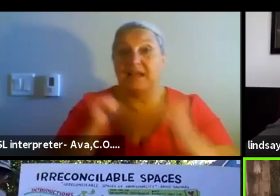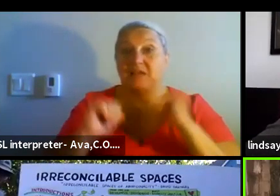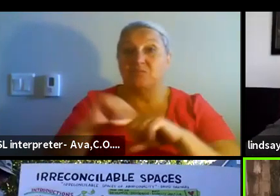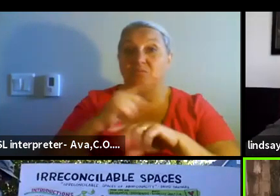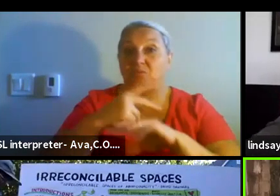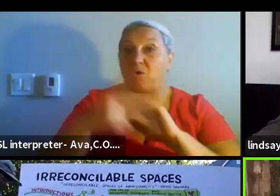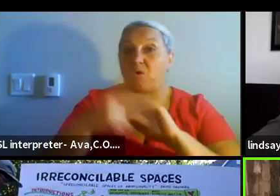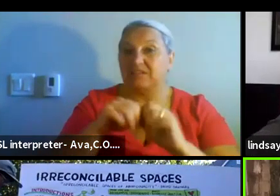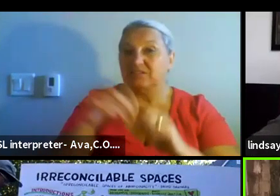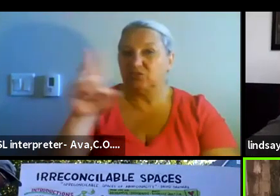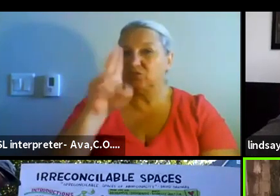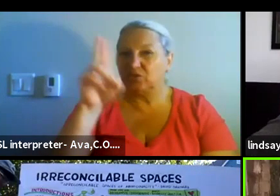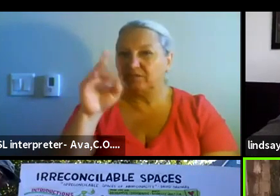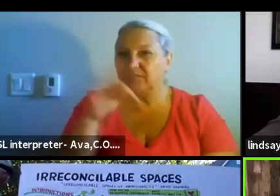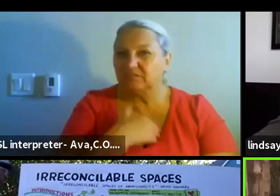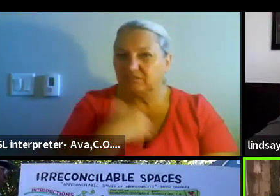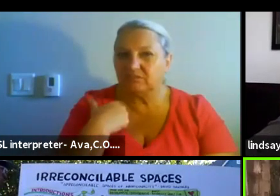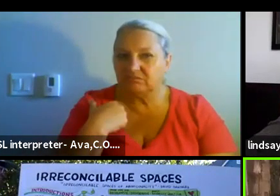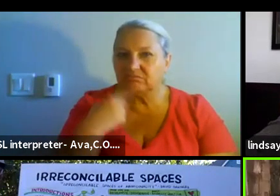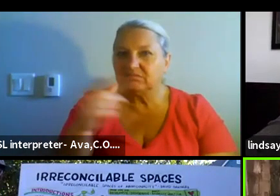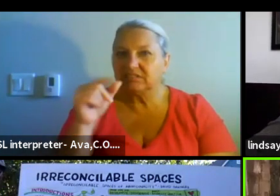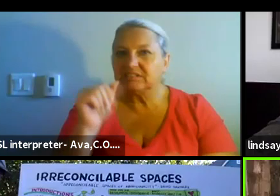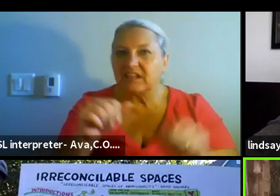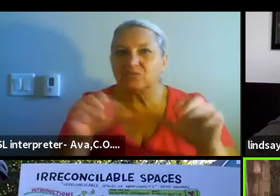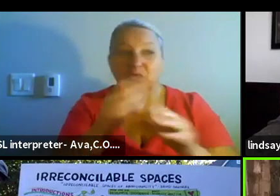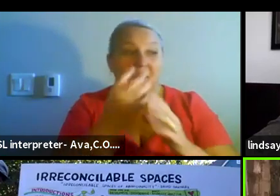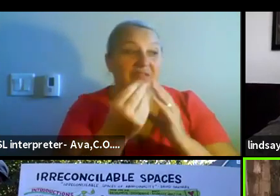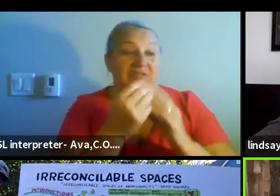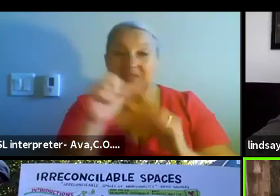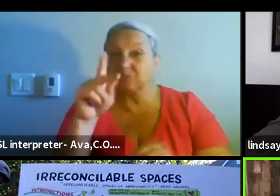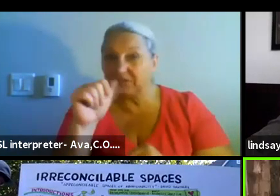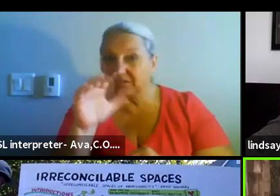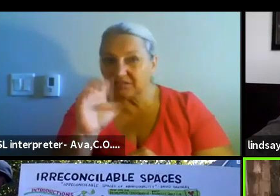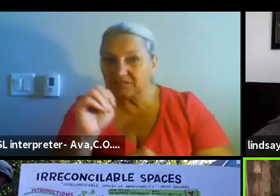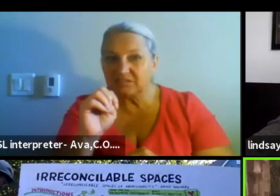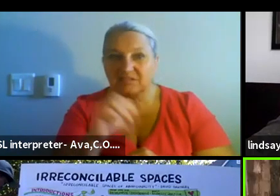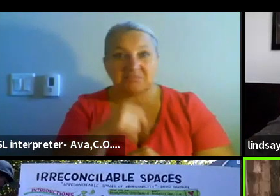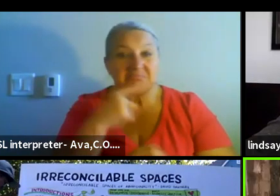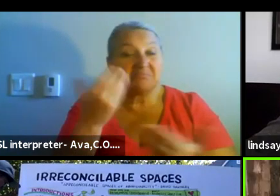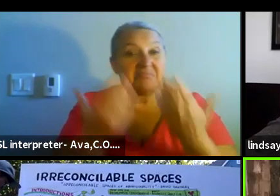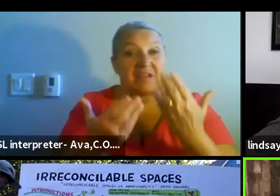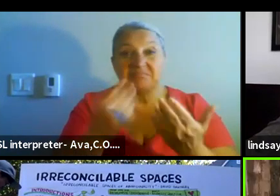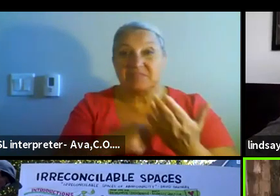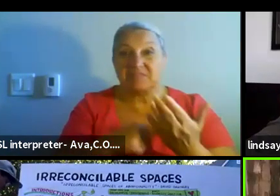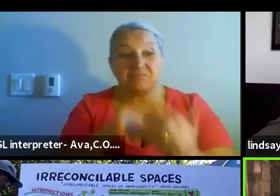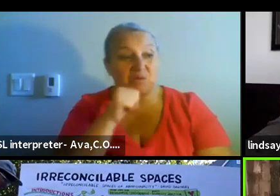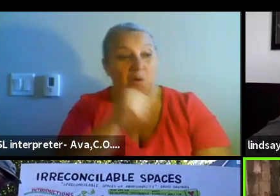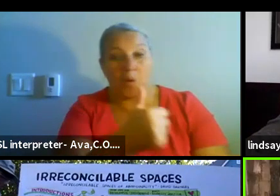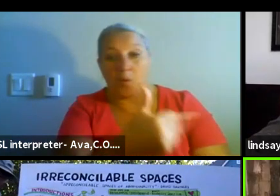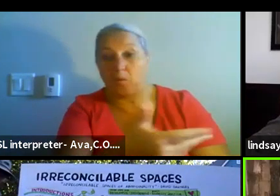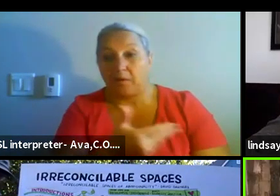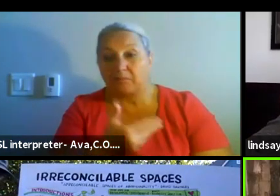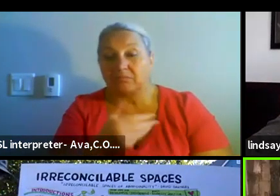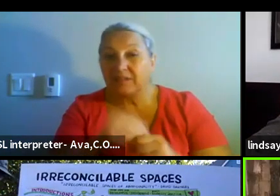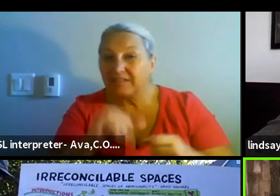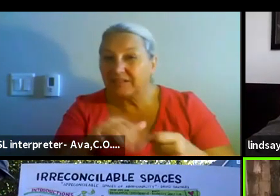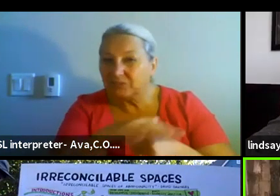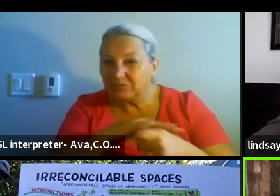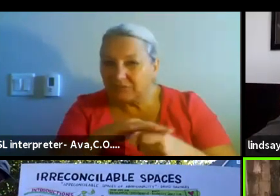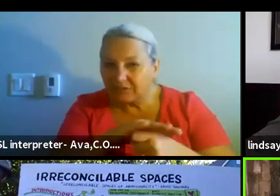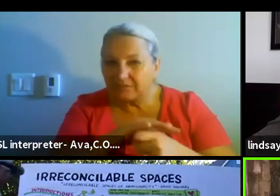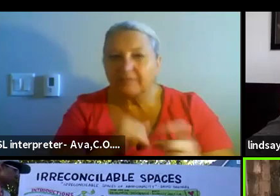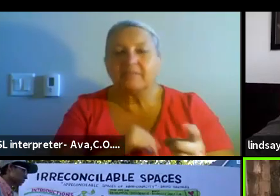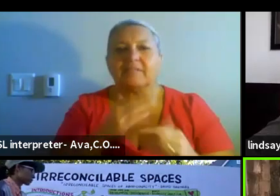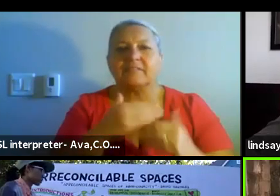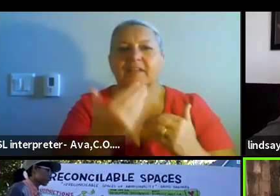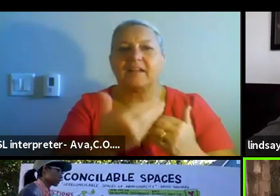know, outside to these spaces, right? Maybe not even welcomed within these spaces. And then we had many